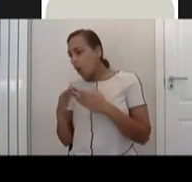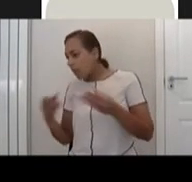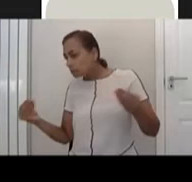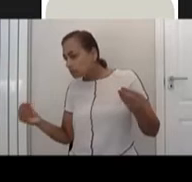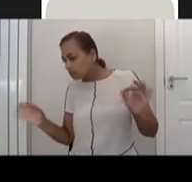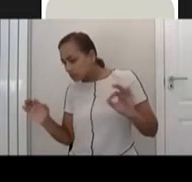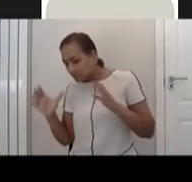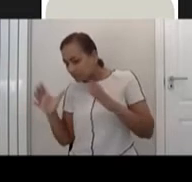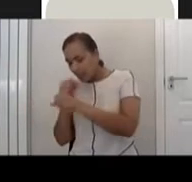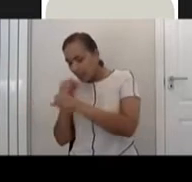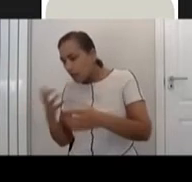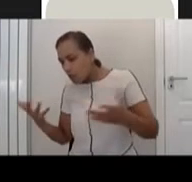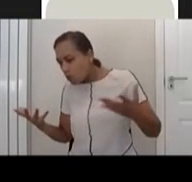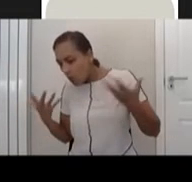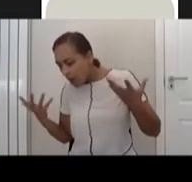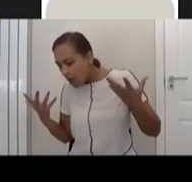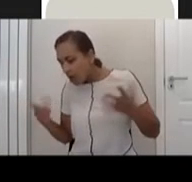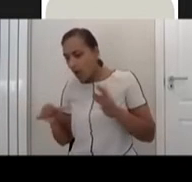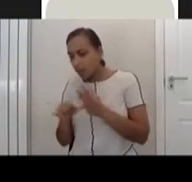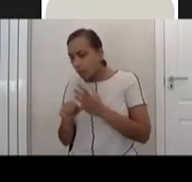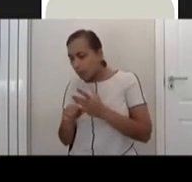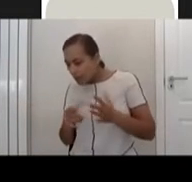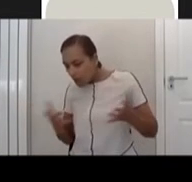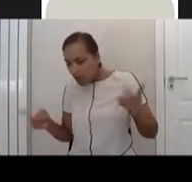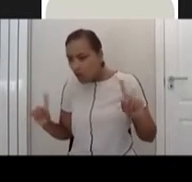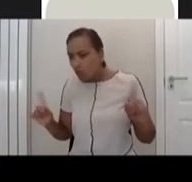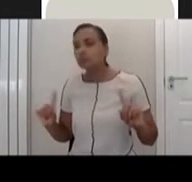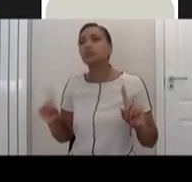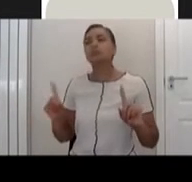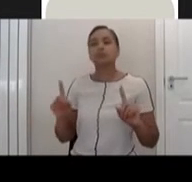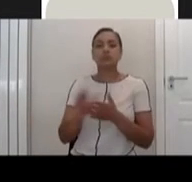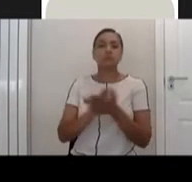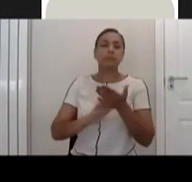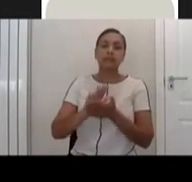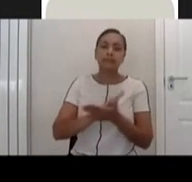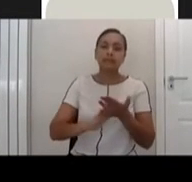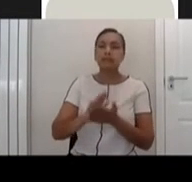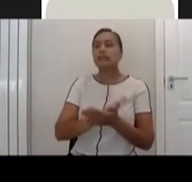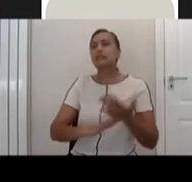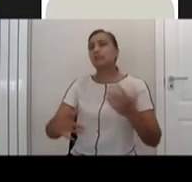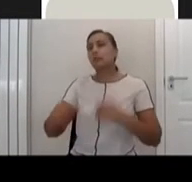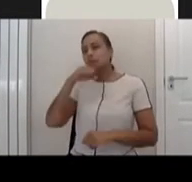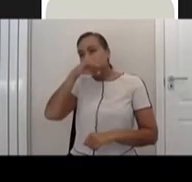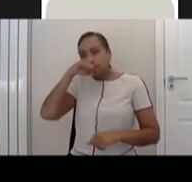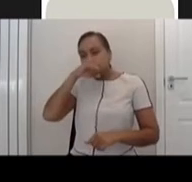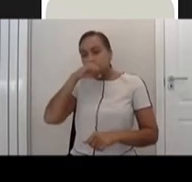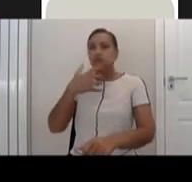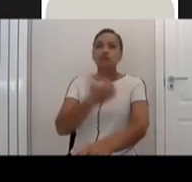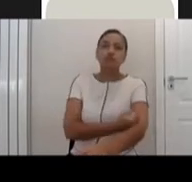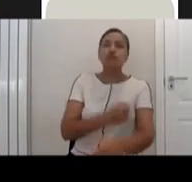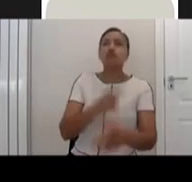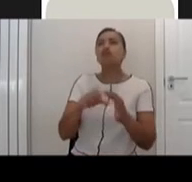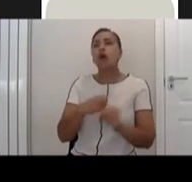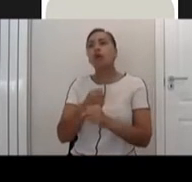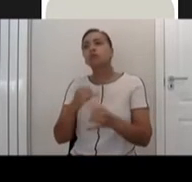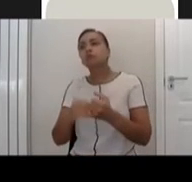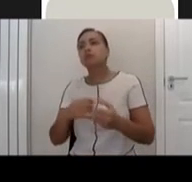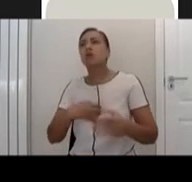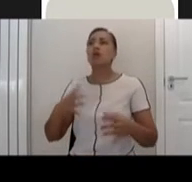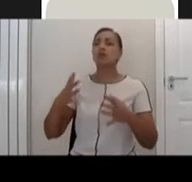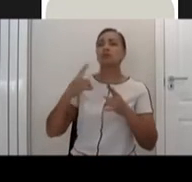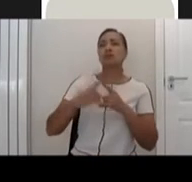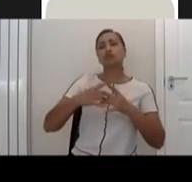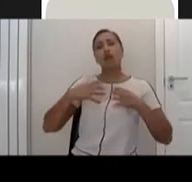rough sleepers into local services. So that would be around substance misuse, sexual health needs, stop